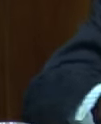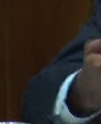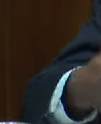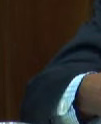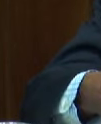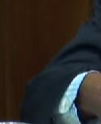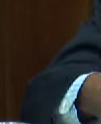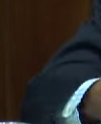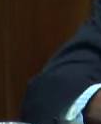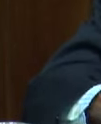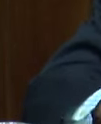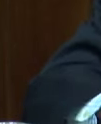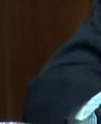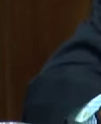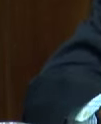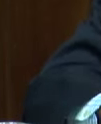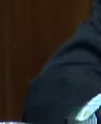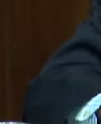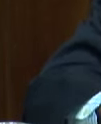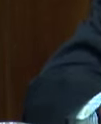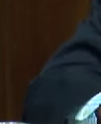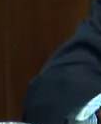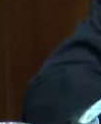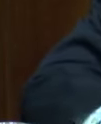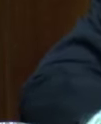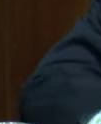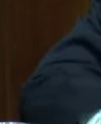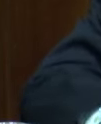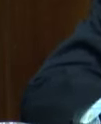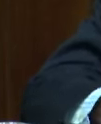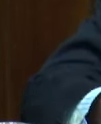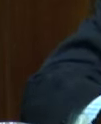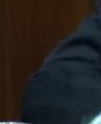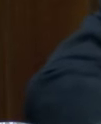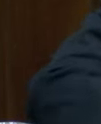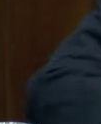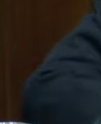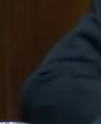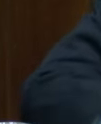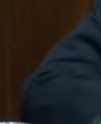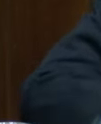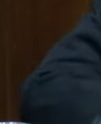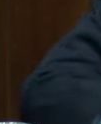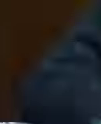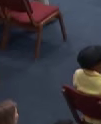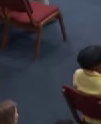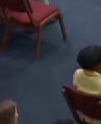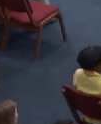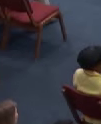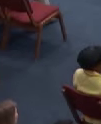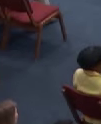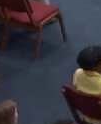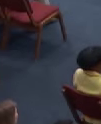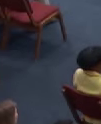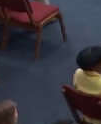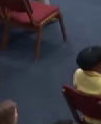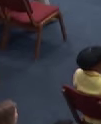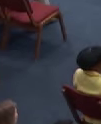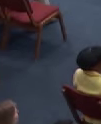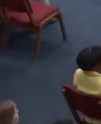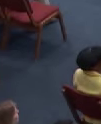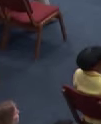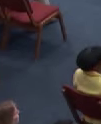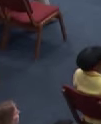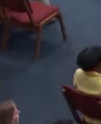and ensure that this, we have a third party starting July 1st. Tom, you want to add anything? Who is the third party, can you say?